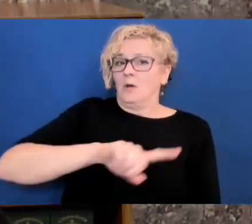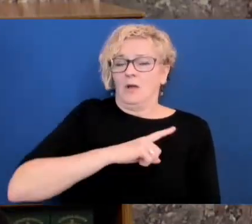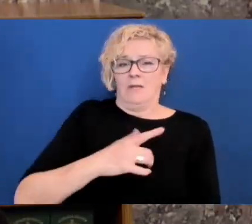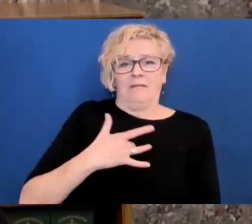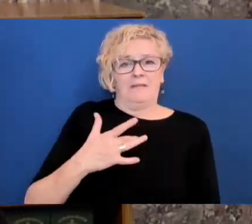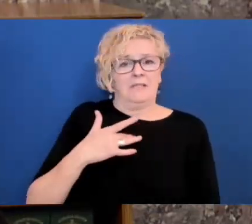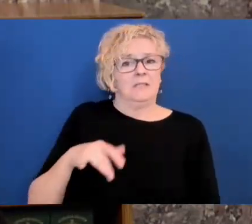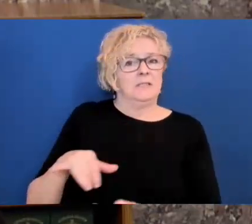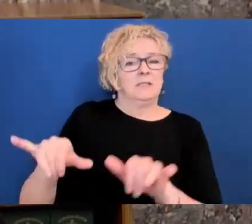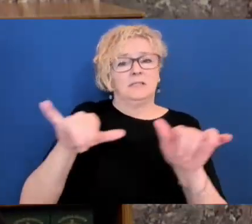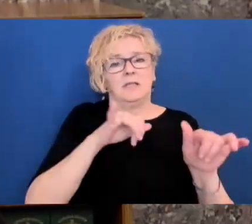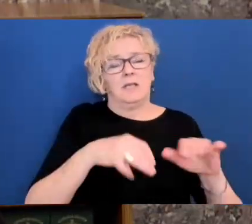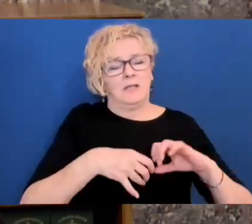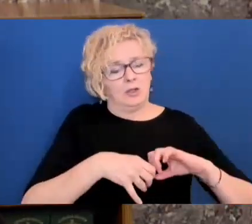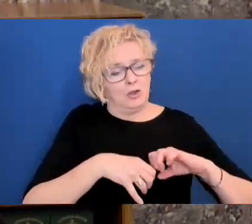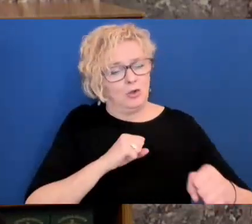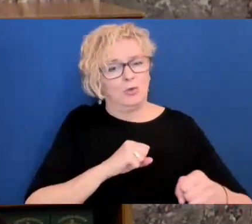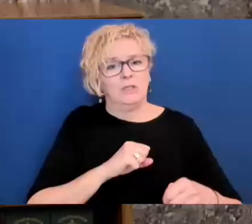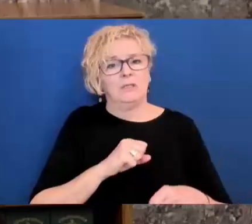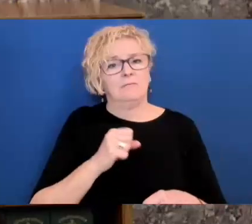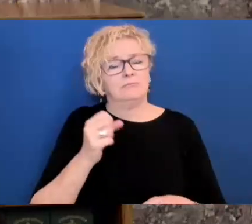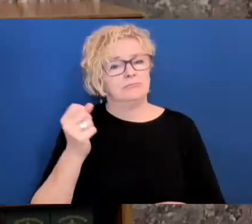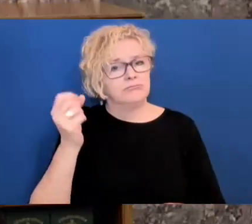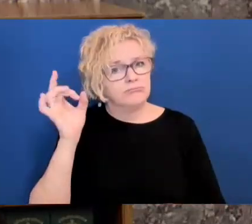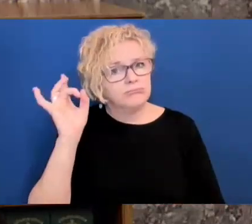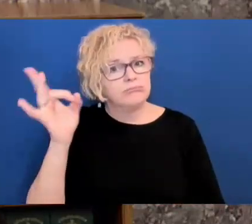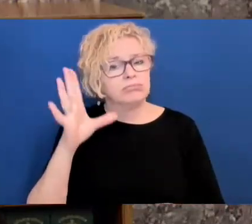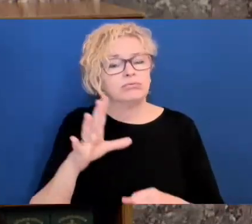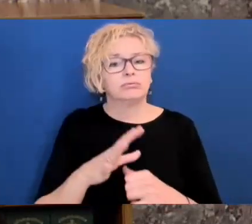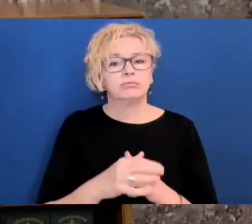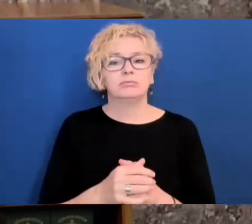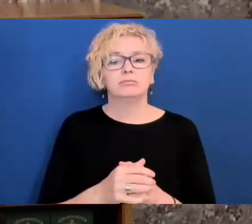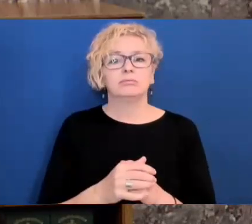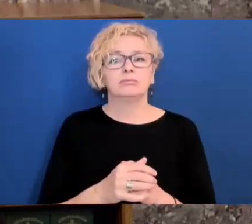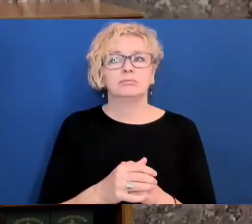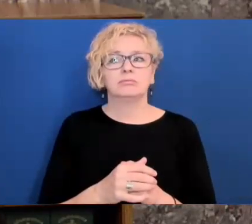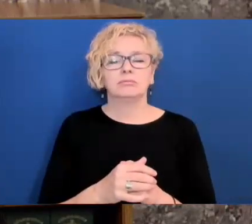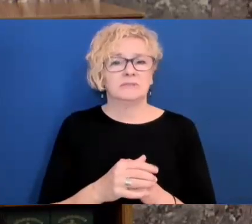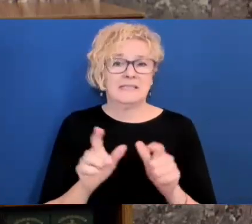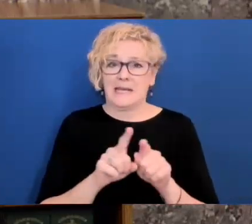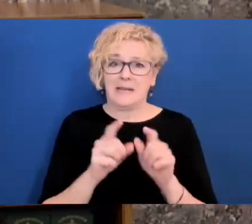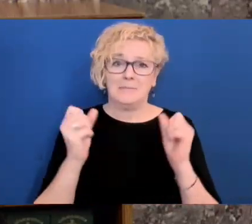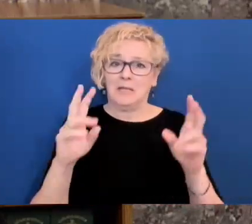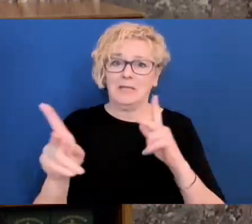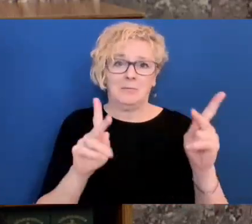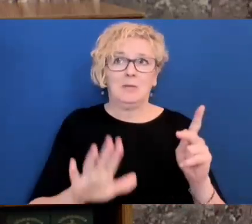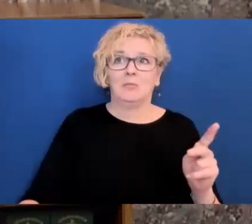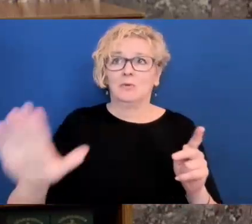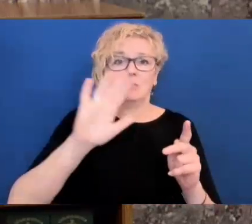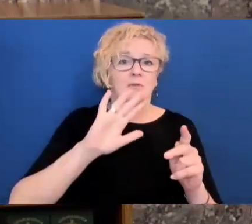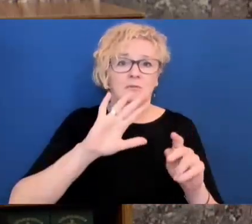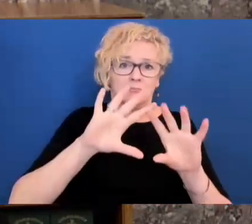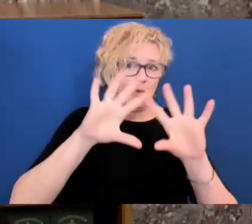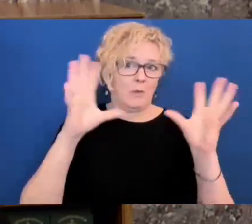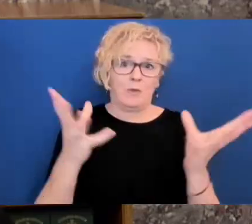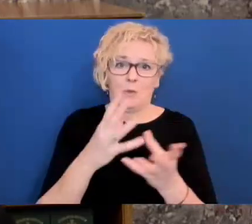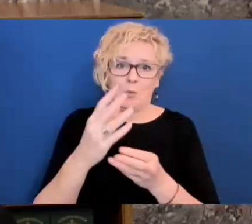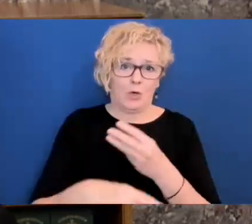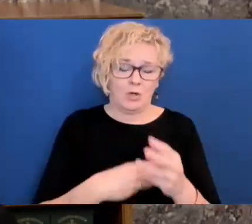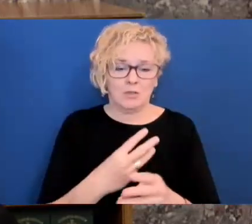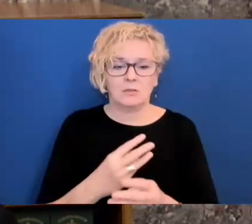But the serious questions about the tragedy, and unfortunately far too many other incidents around the province,